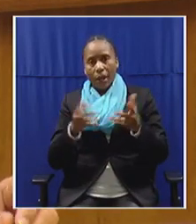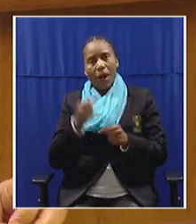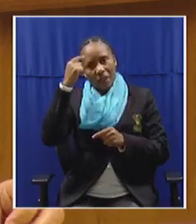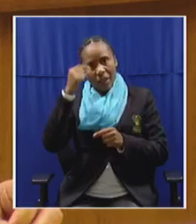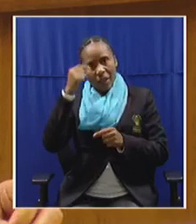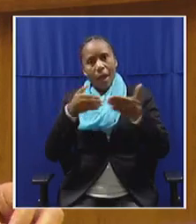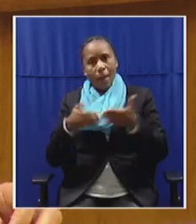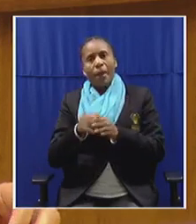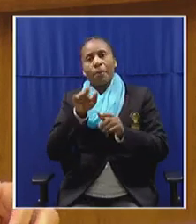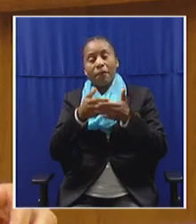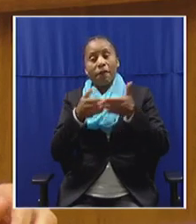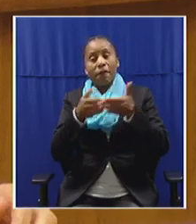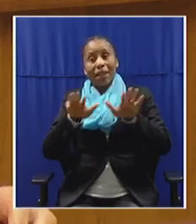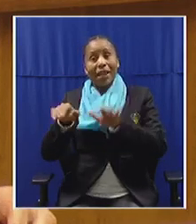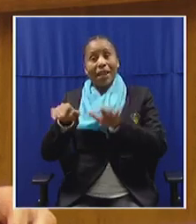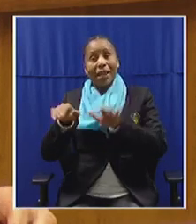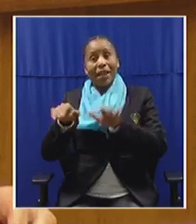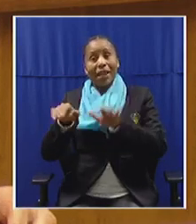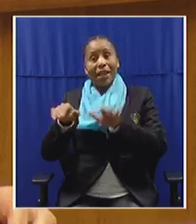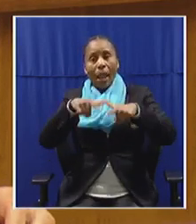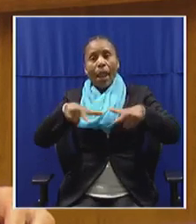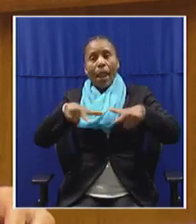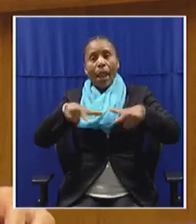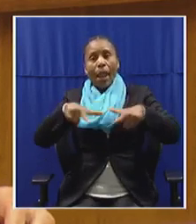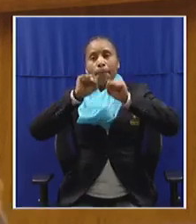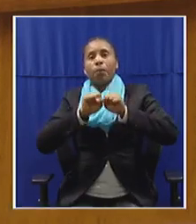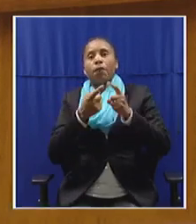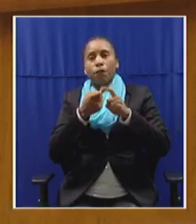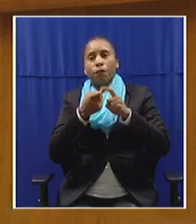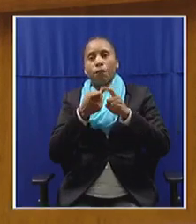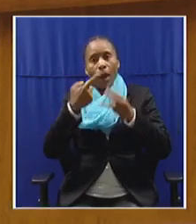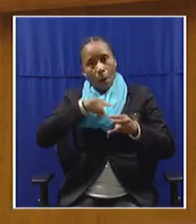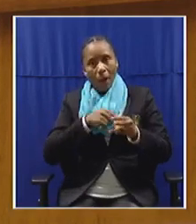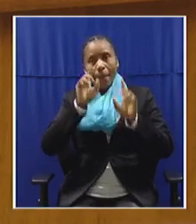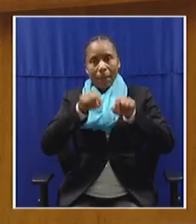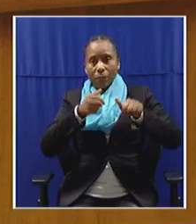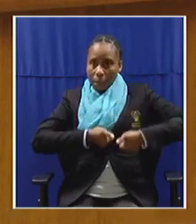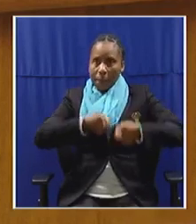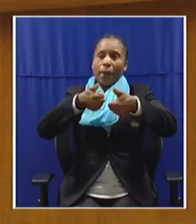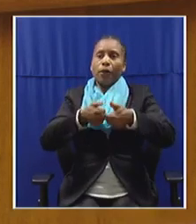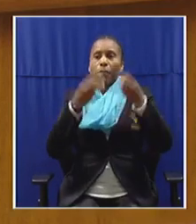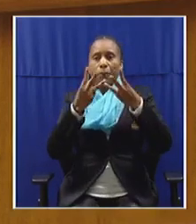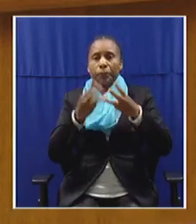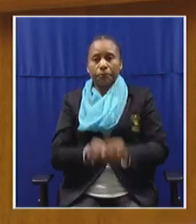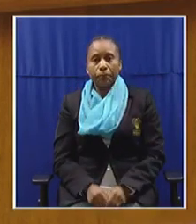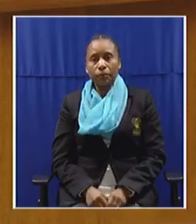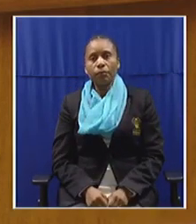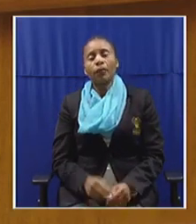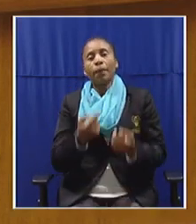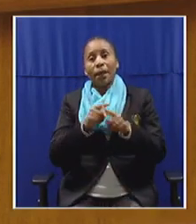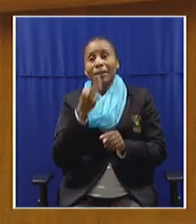the land was taken away from our people, must be returned to the people. But having said that,